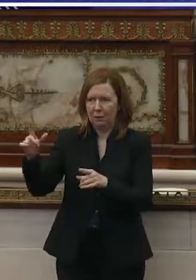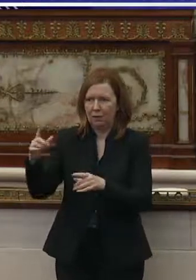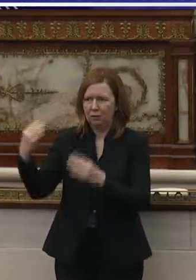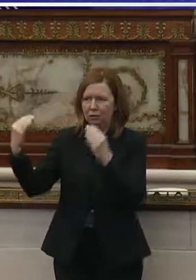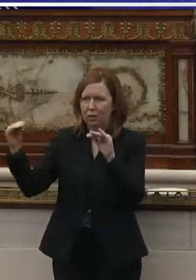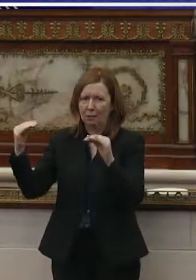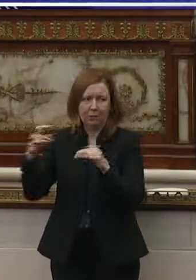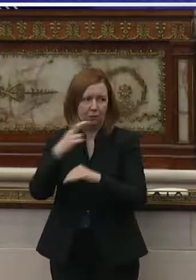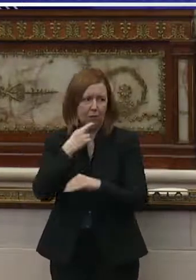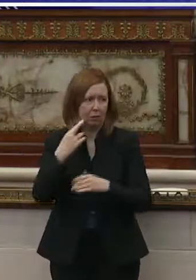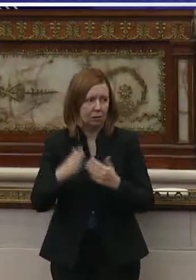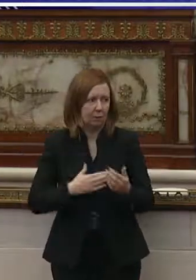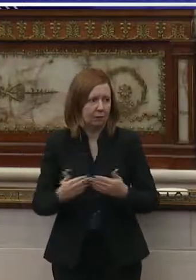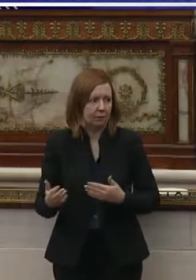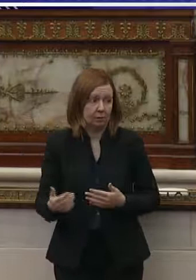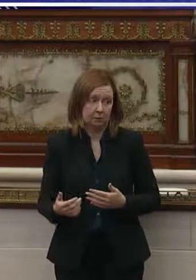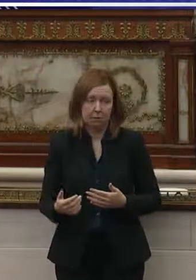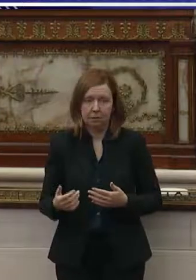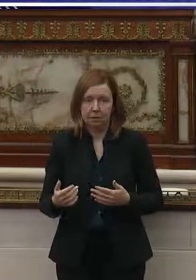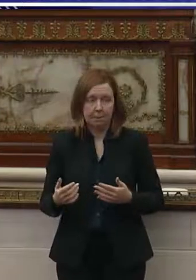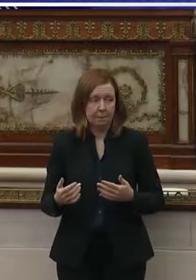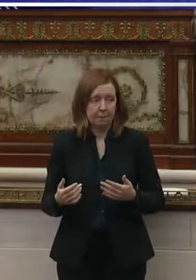or whatever? In other words,